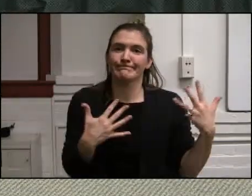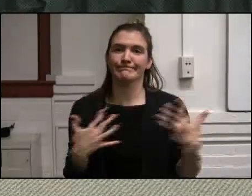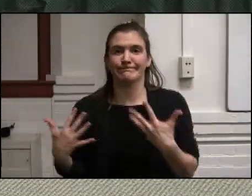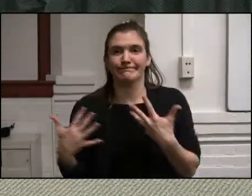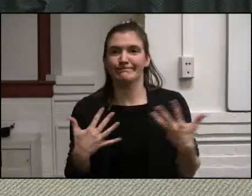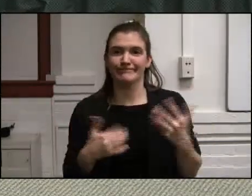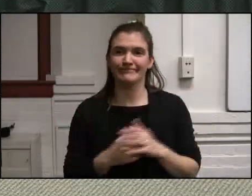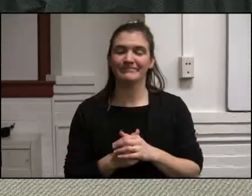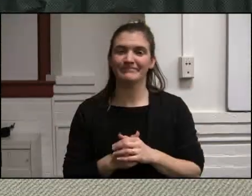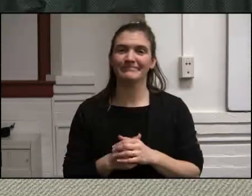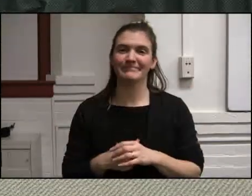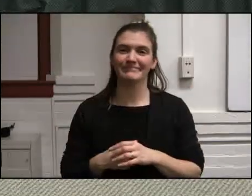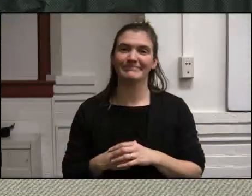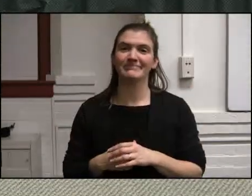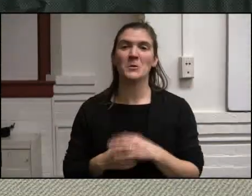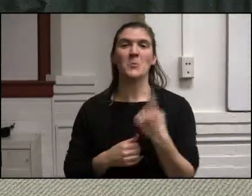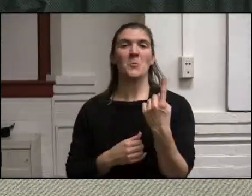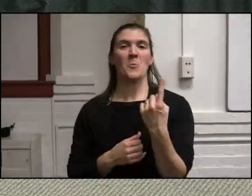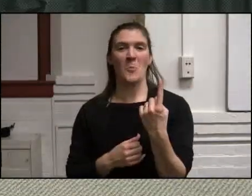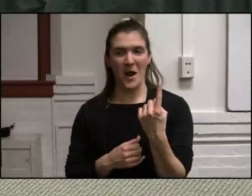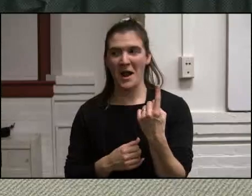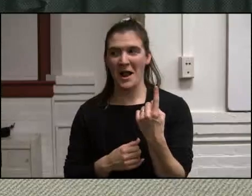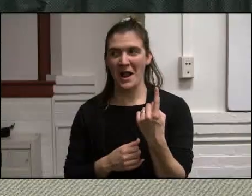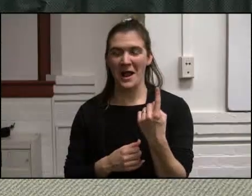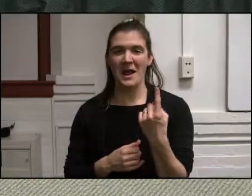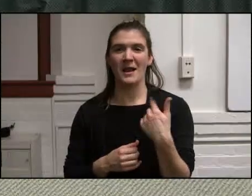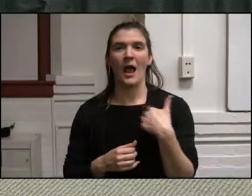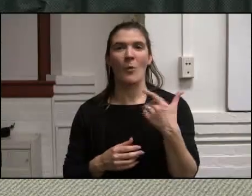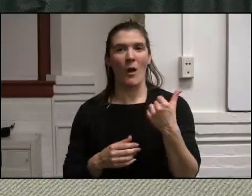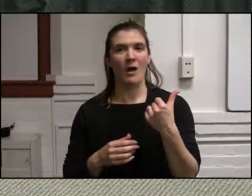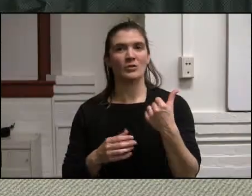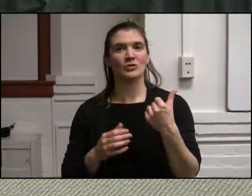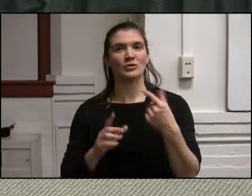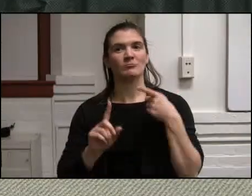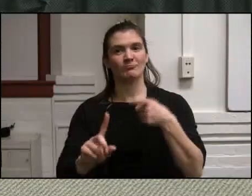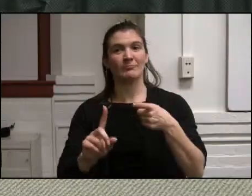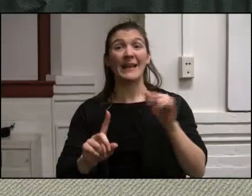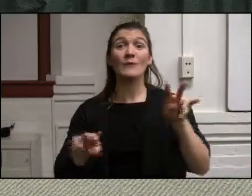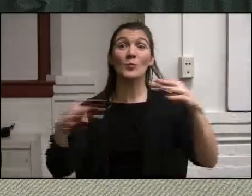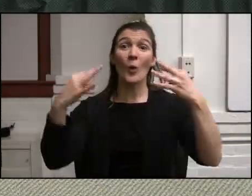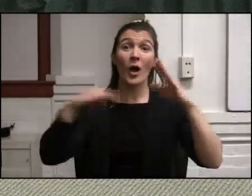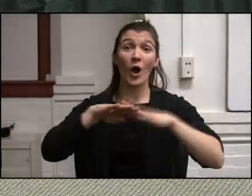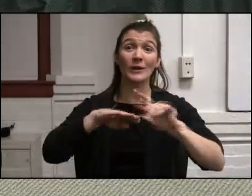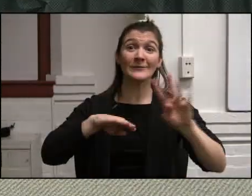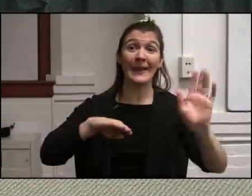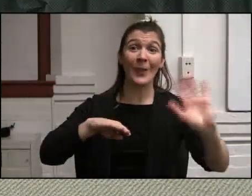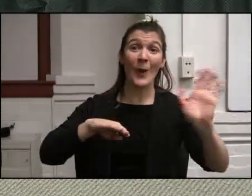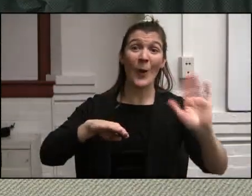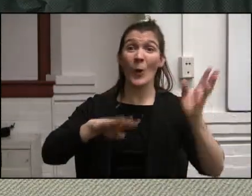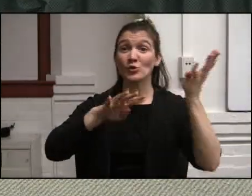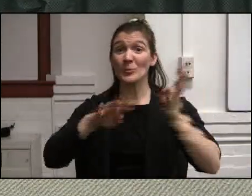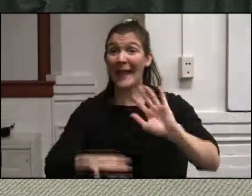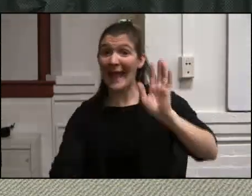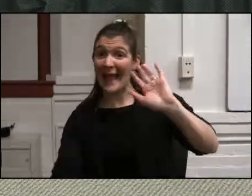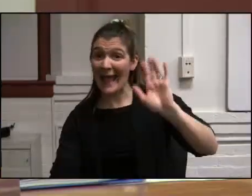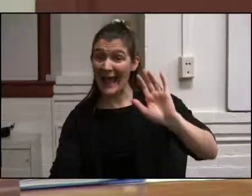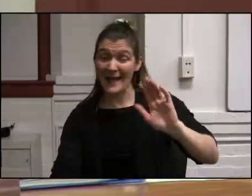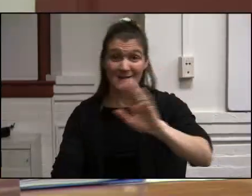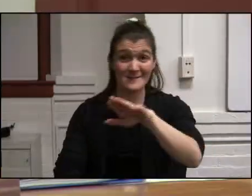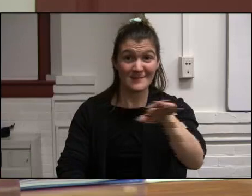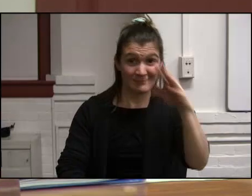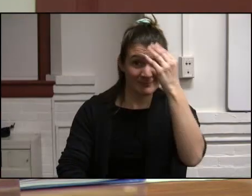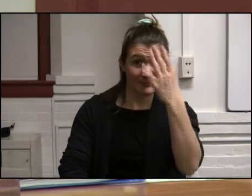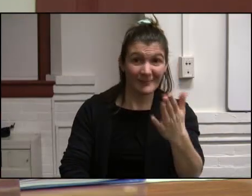I guess the one thing I want to kind of point out for folks who might be following along at home, like, so some of